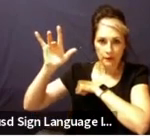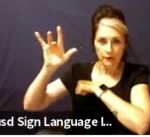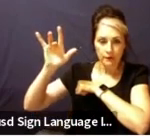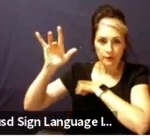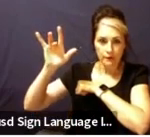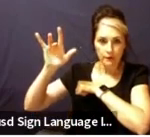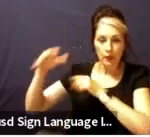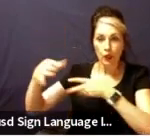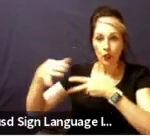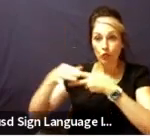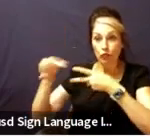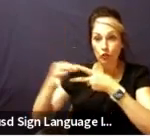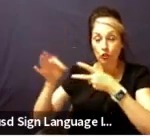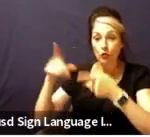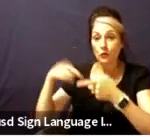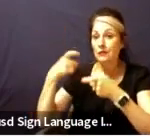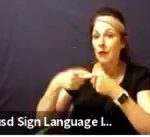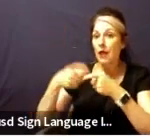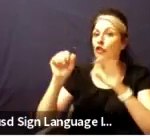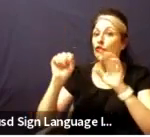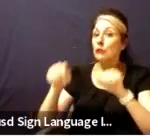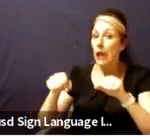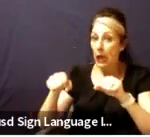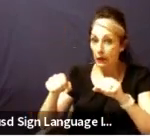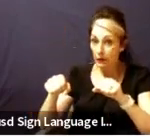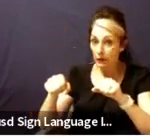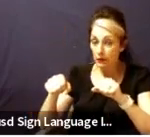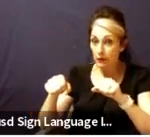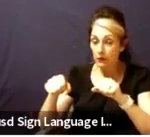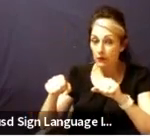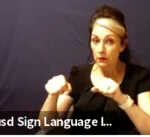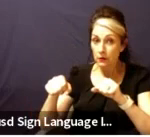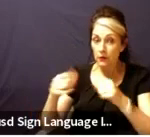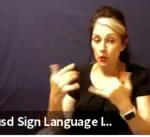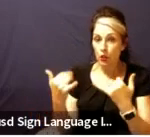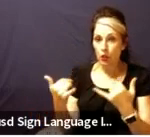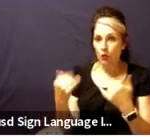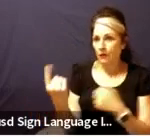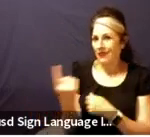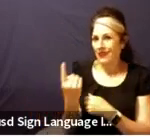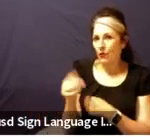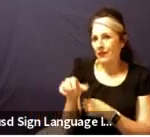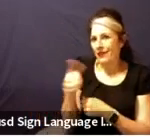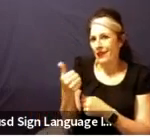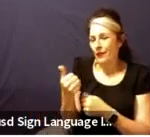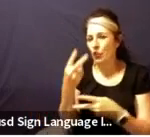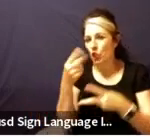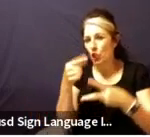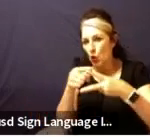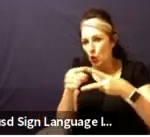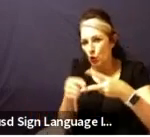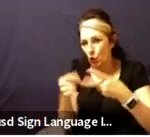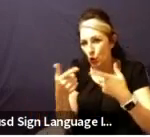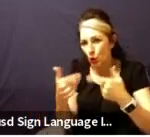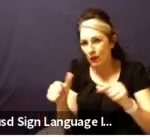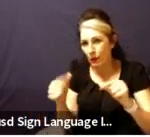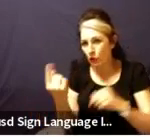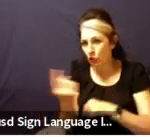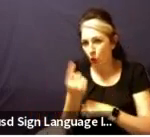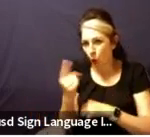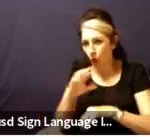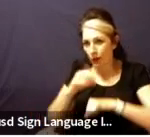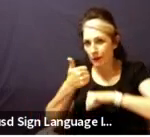and choose Spanish. That is currently the only other language that we have set